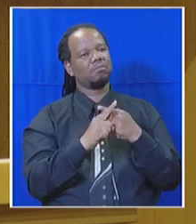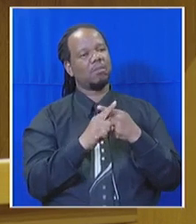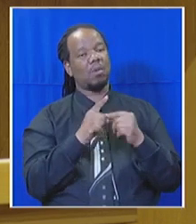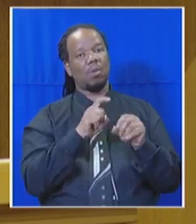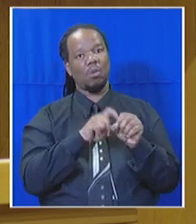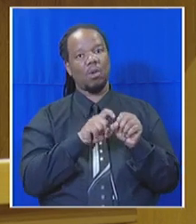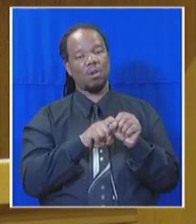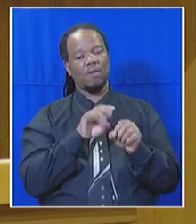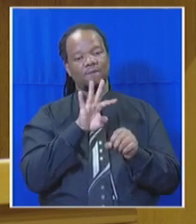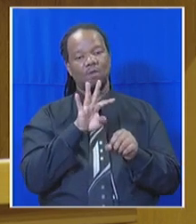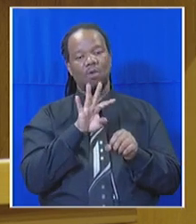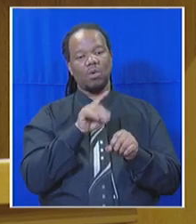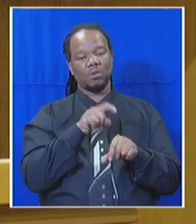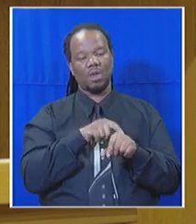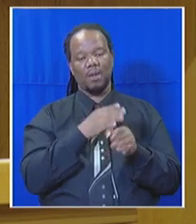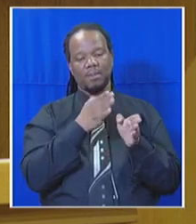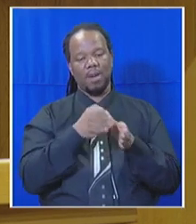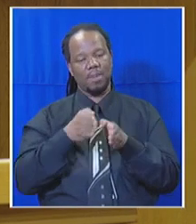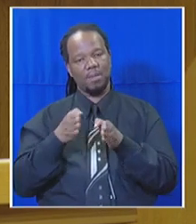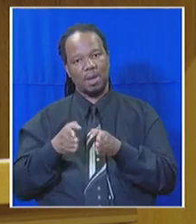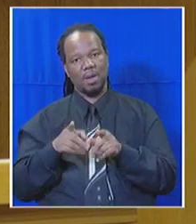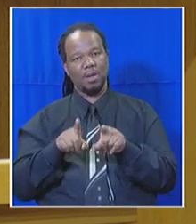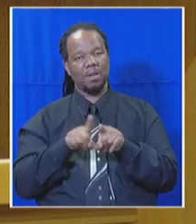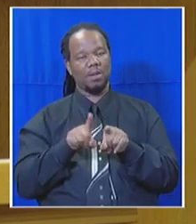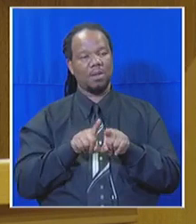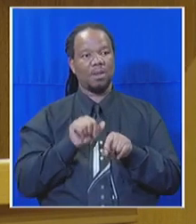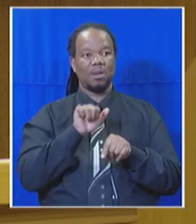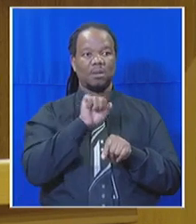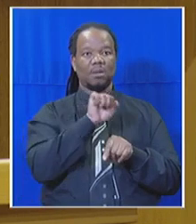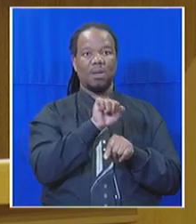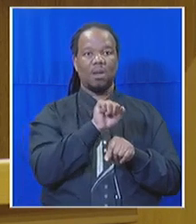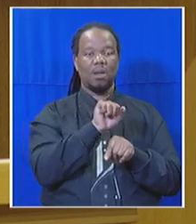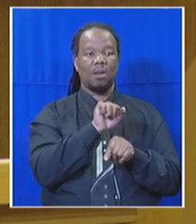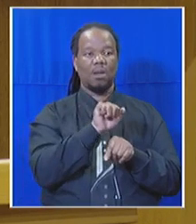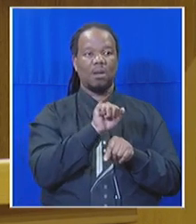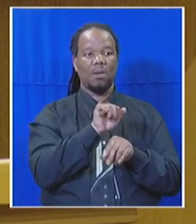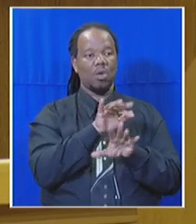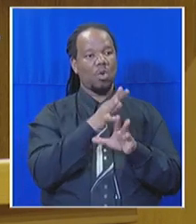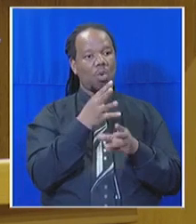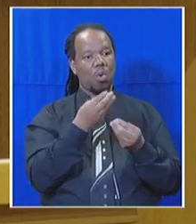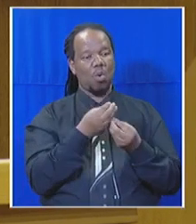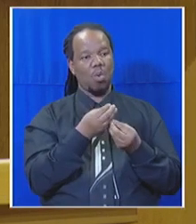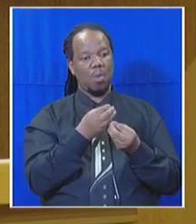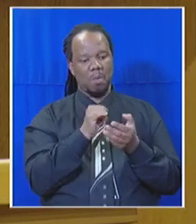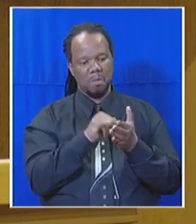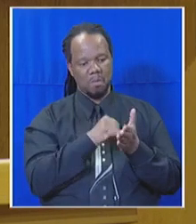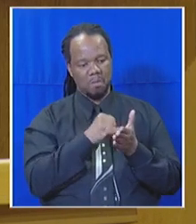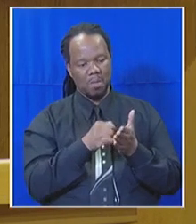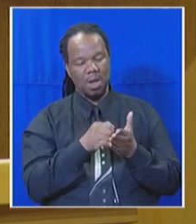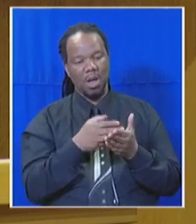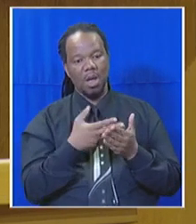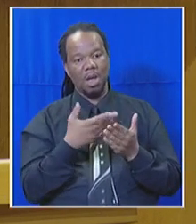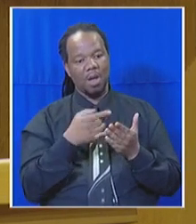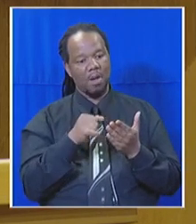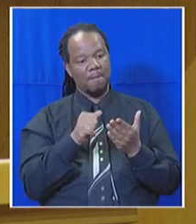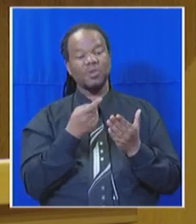4th consecutive time, as well as for the fact that there were no material misstatements in the financial statements that